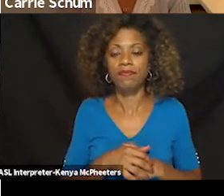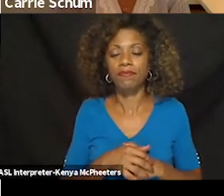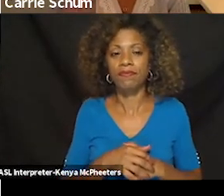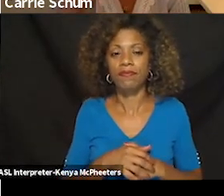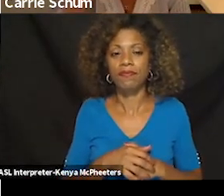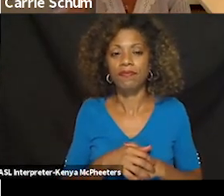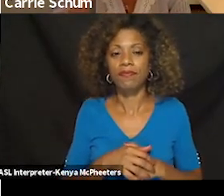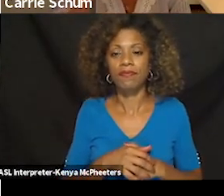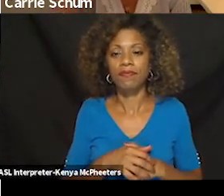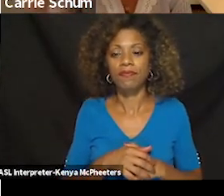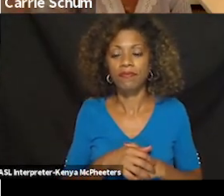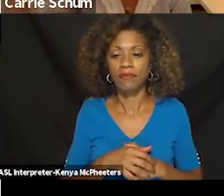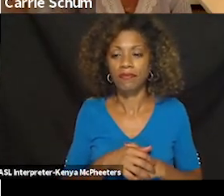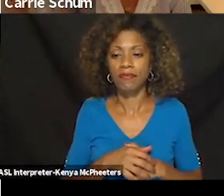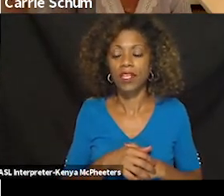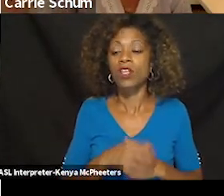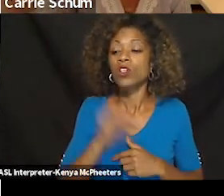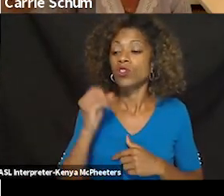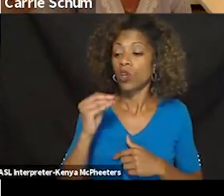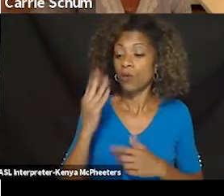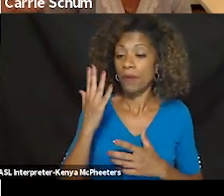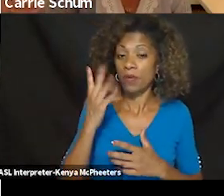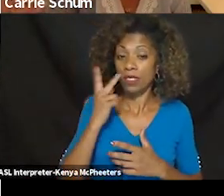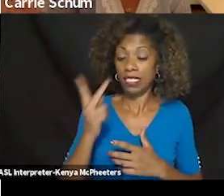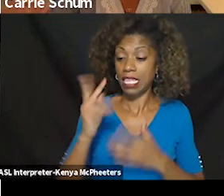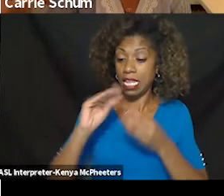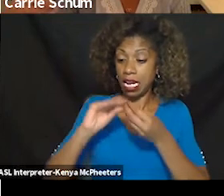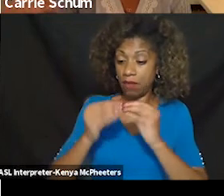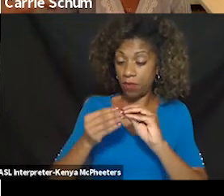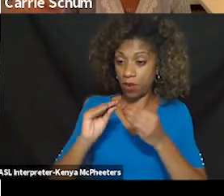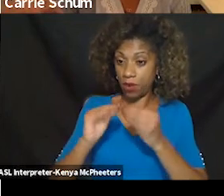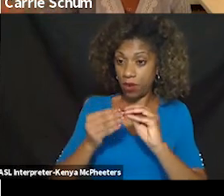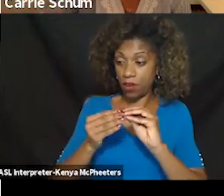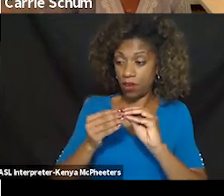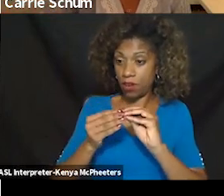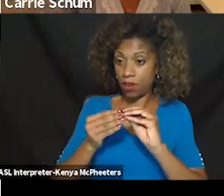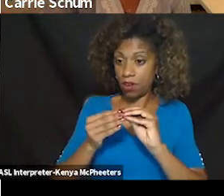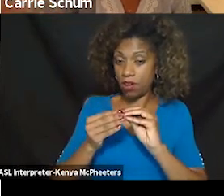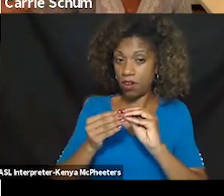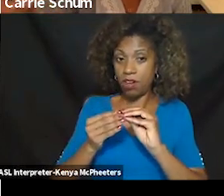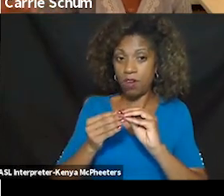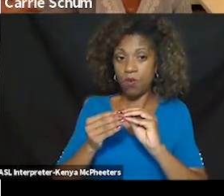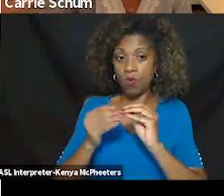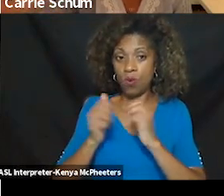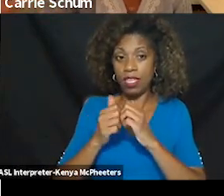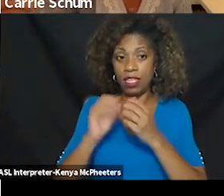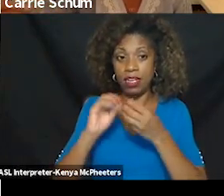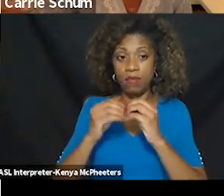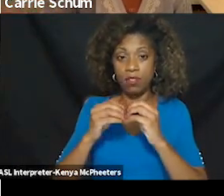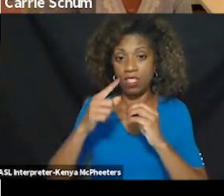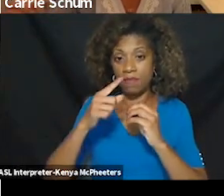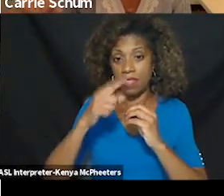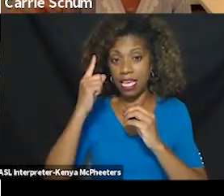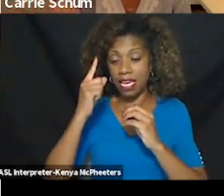same. So there might be slightly less agreement overall among the Black community, but it was still